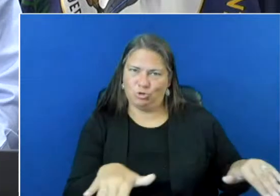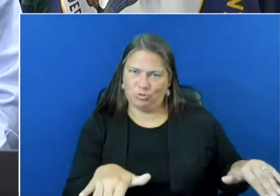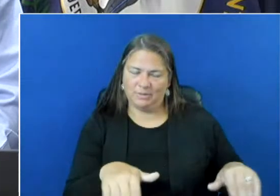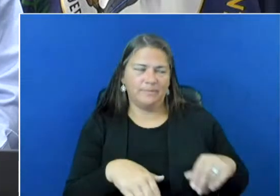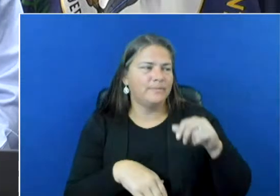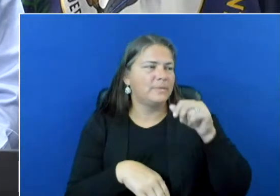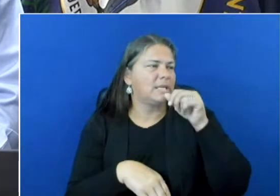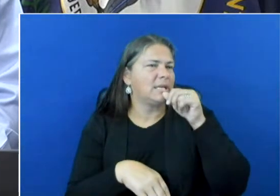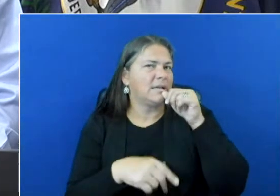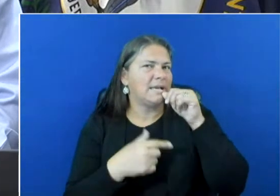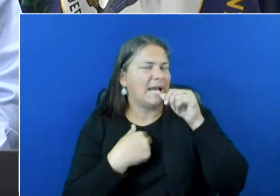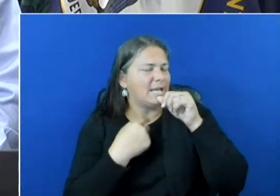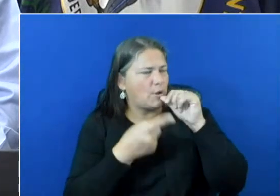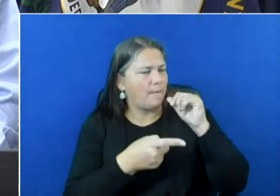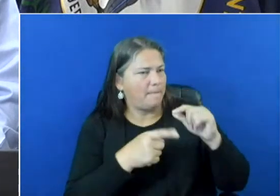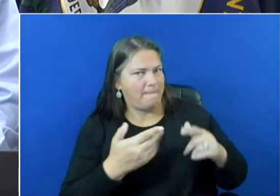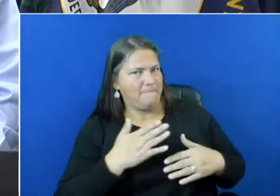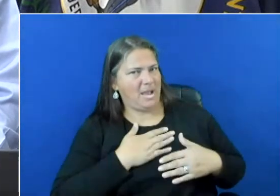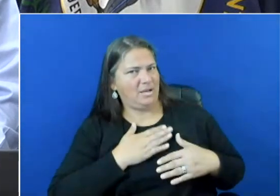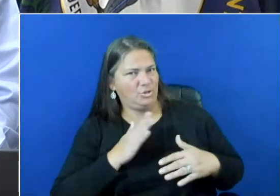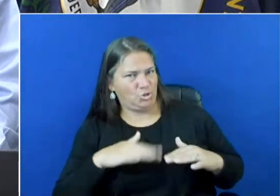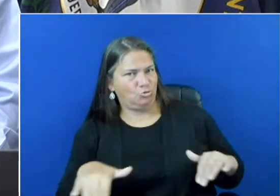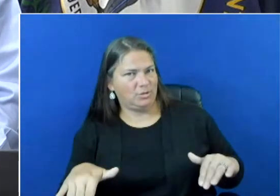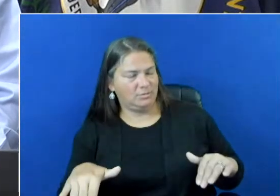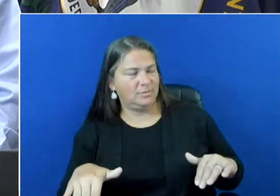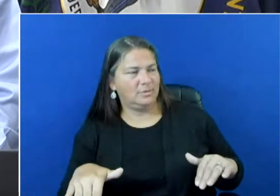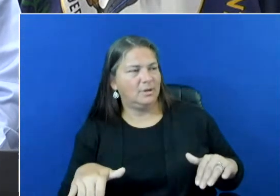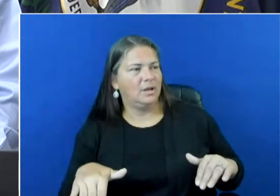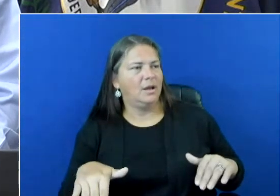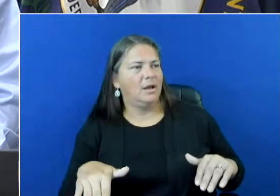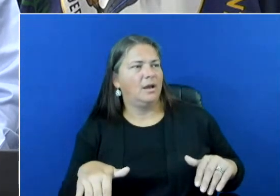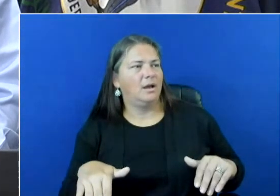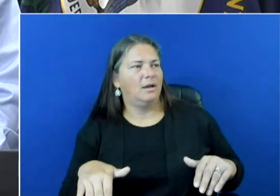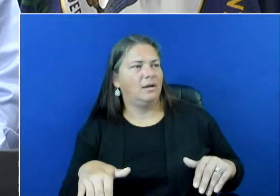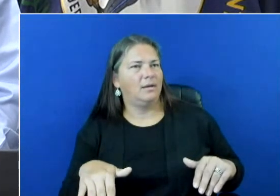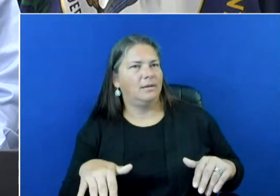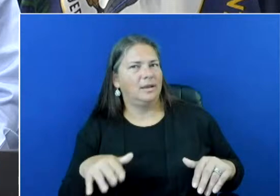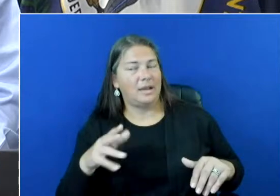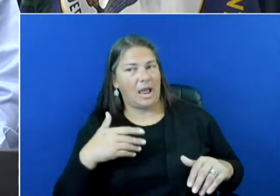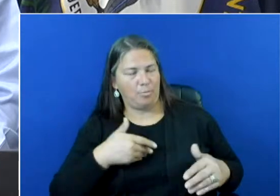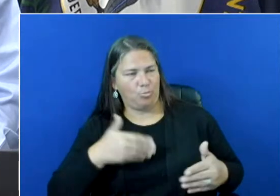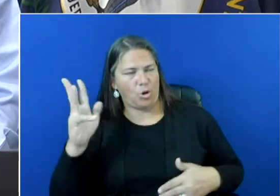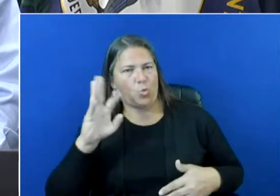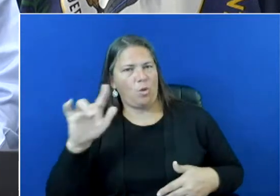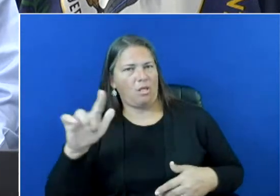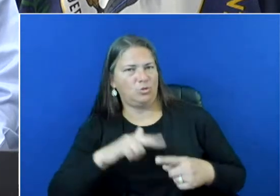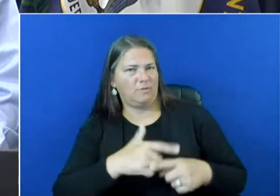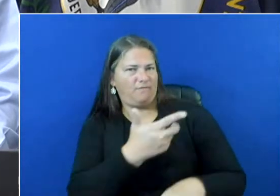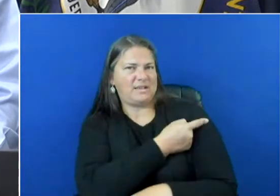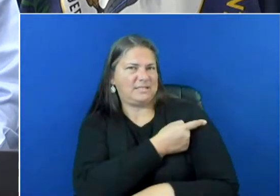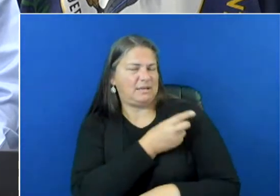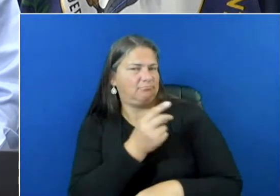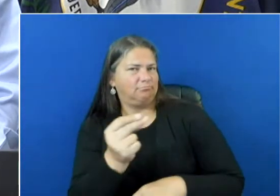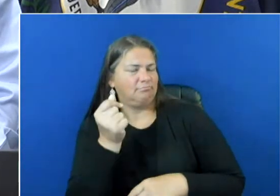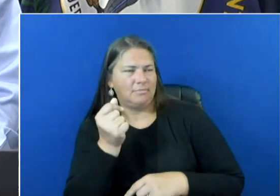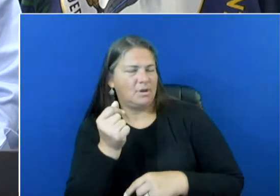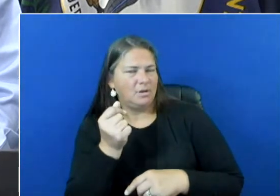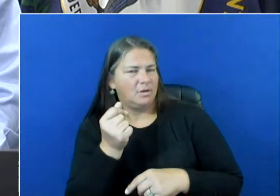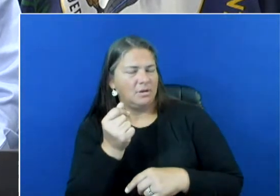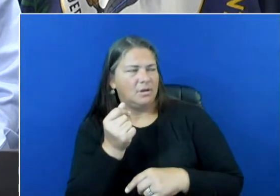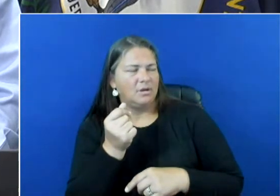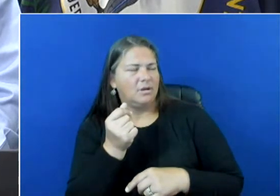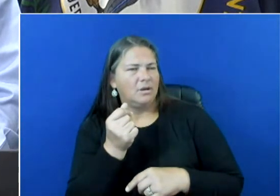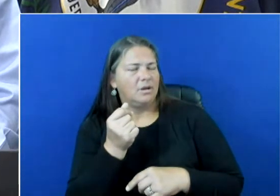about my kids and taking Will in to get vaccinated immediately. And then what it would mean if